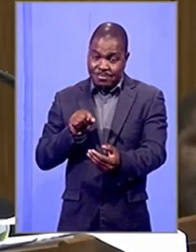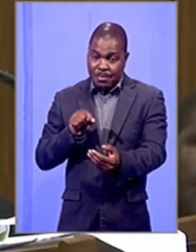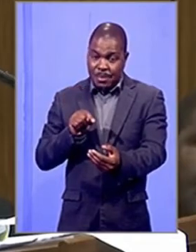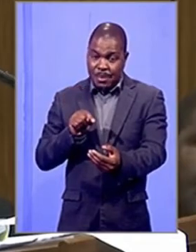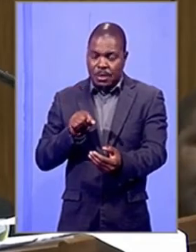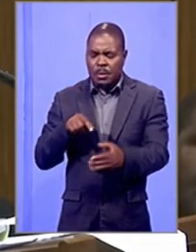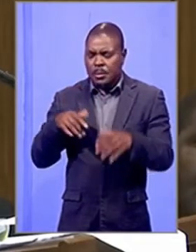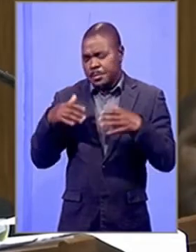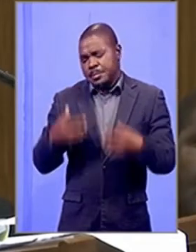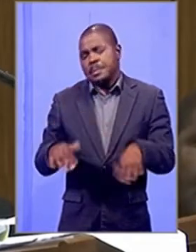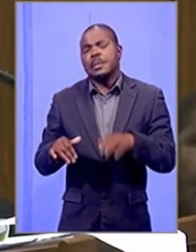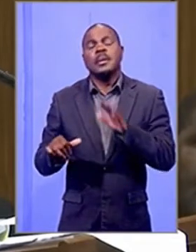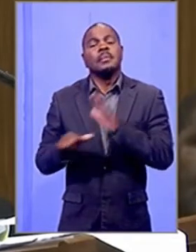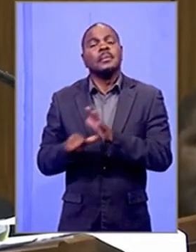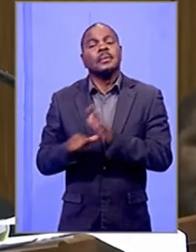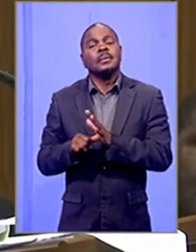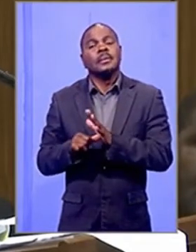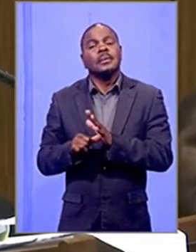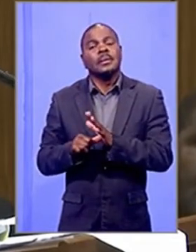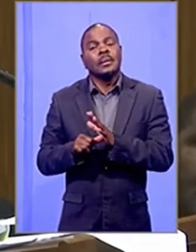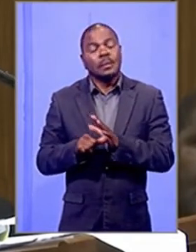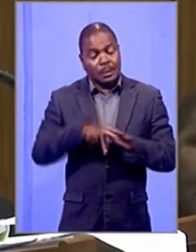is crucial to this trial.